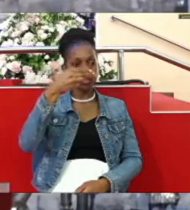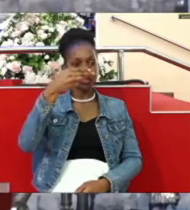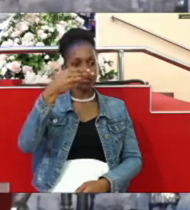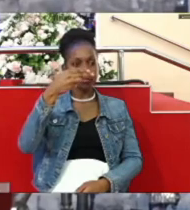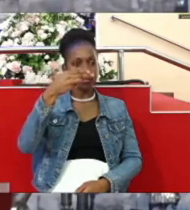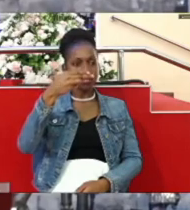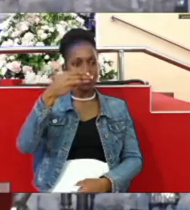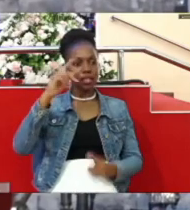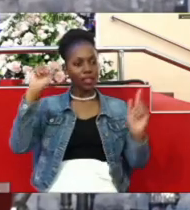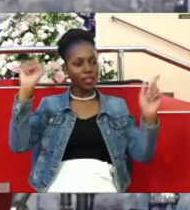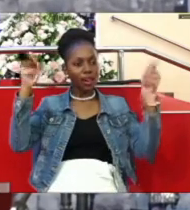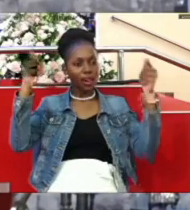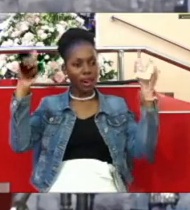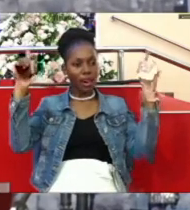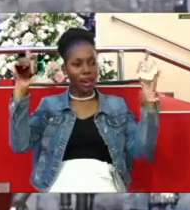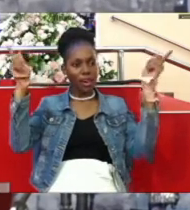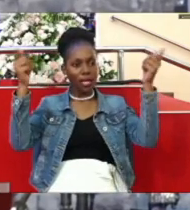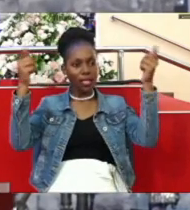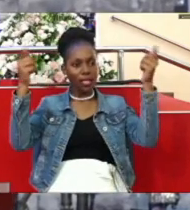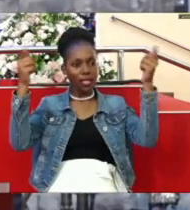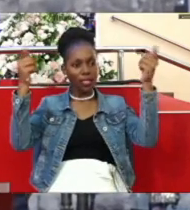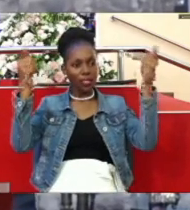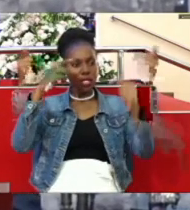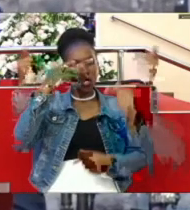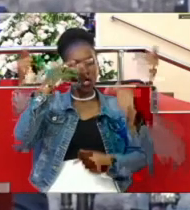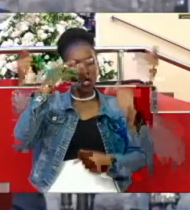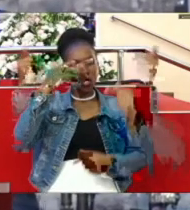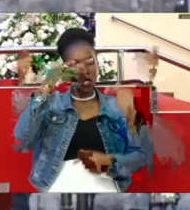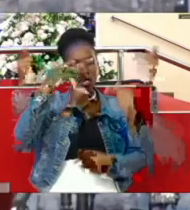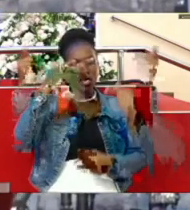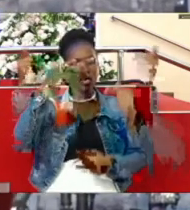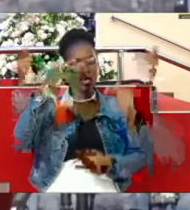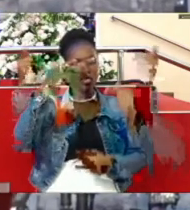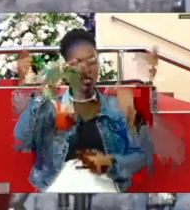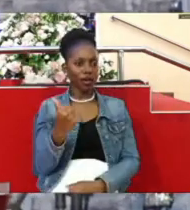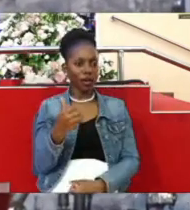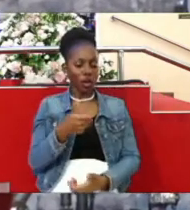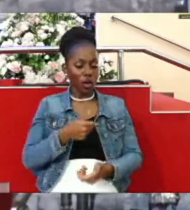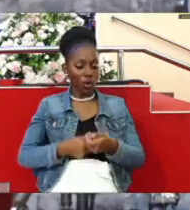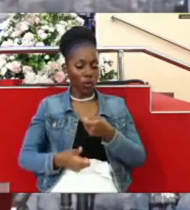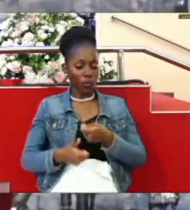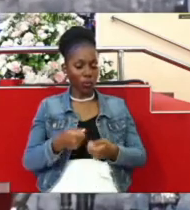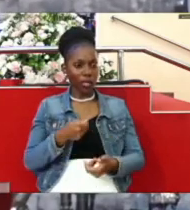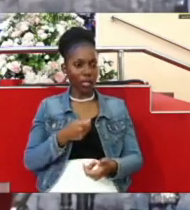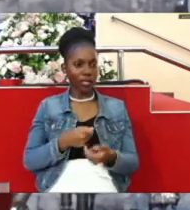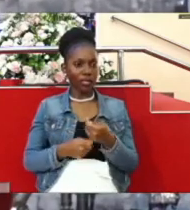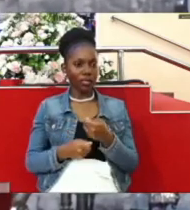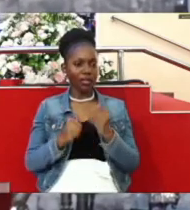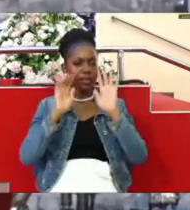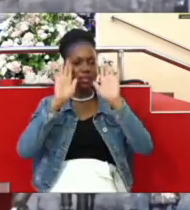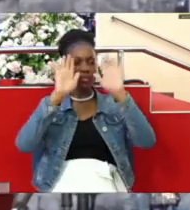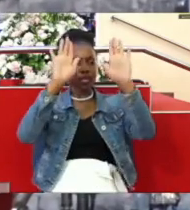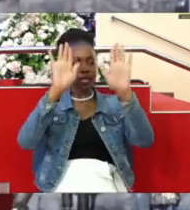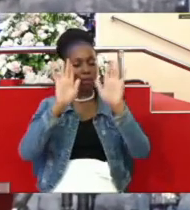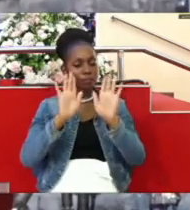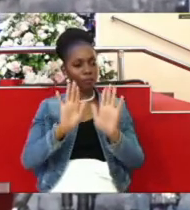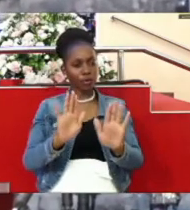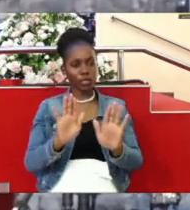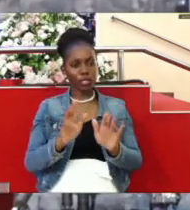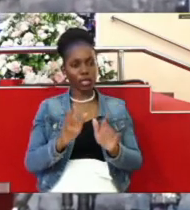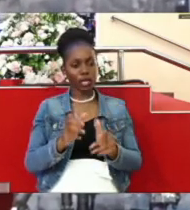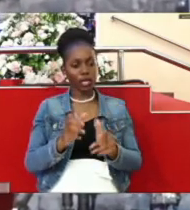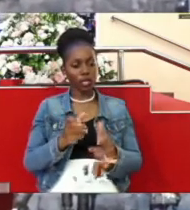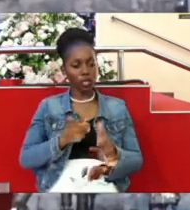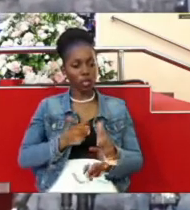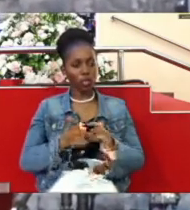another well. Wale wachungaji wa Isaka wakachimba kisima kingine. And this is a very important well. Na hiki ni kisima cha maana. That all of